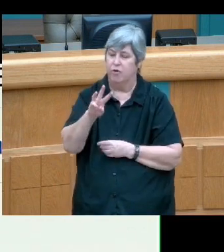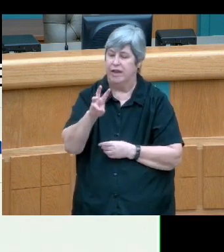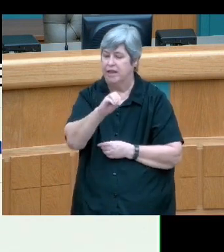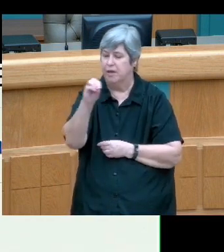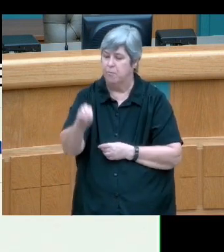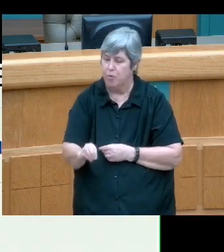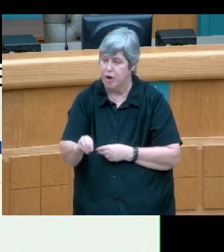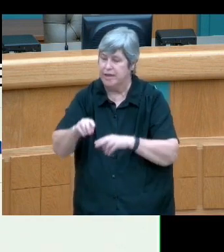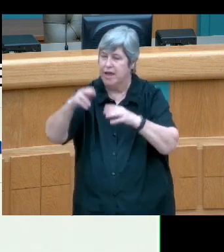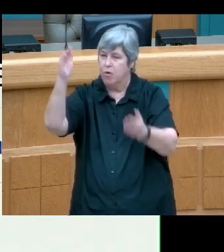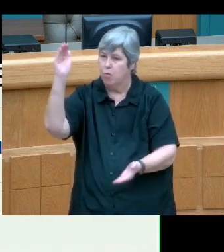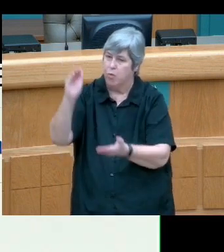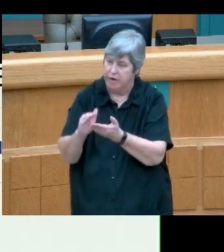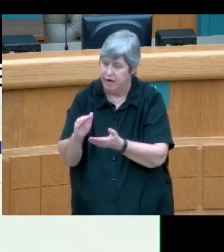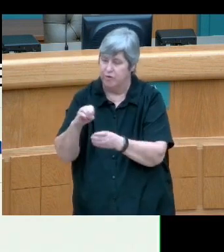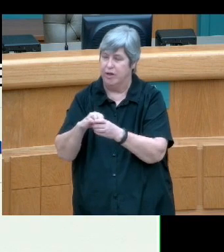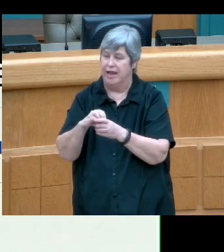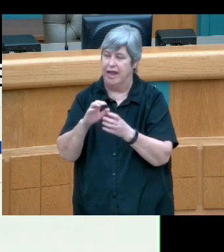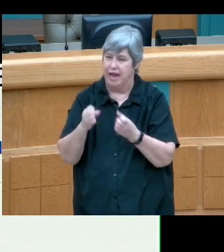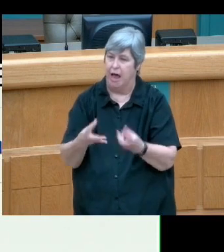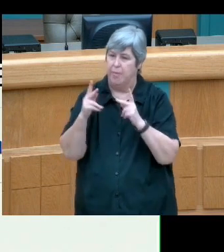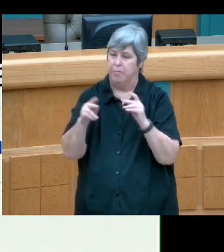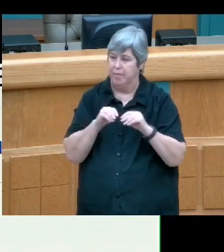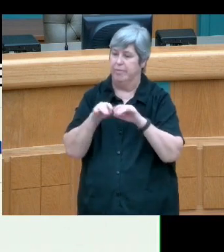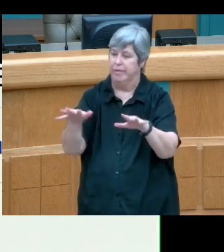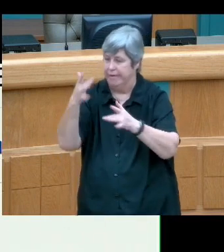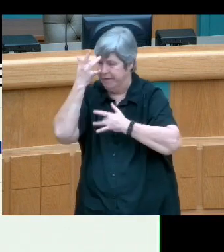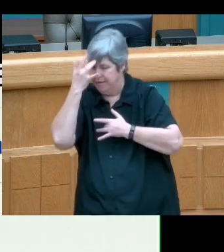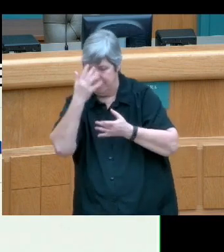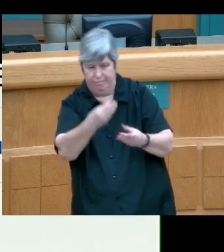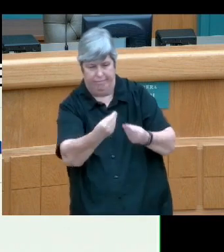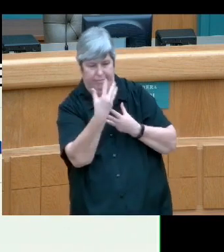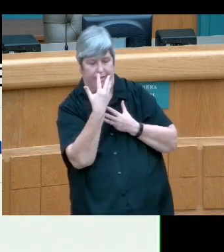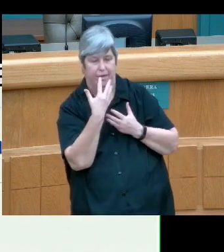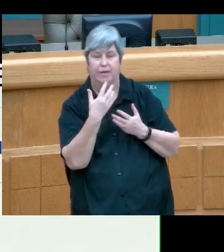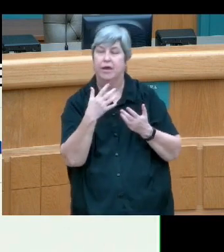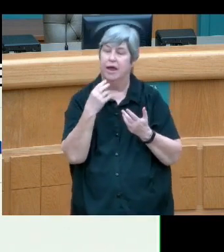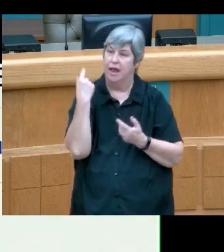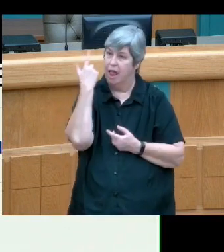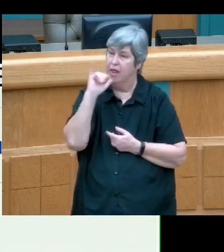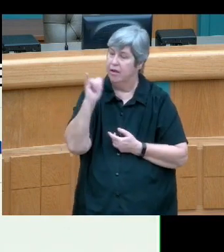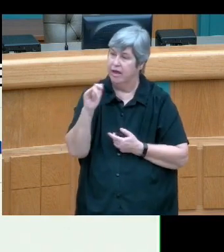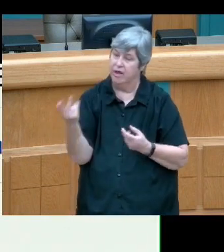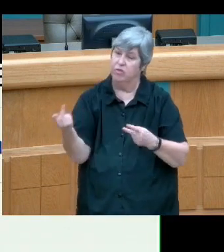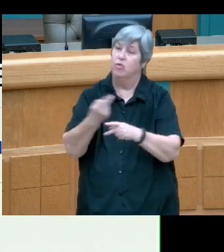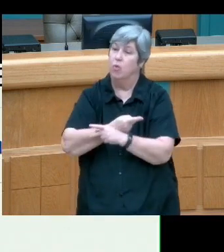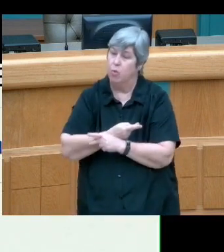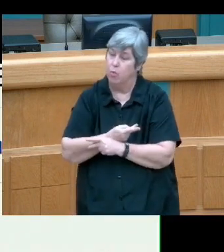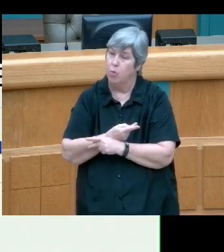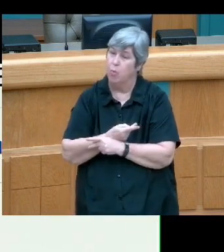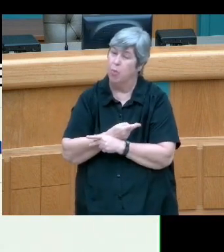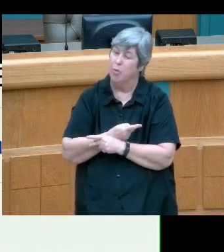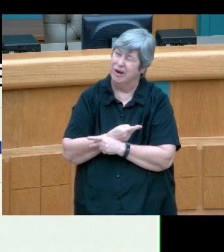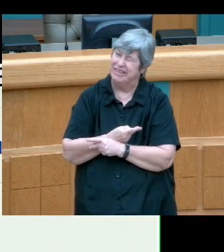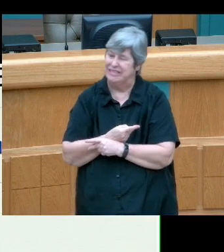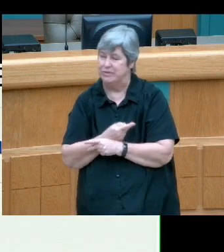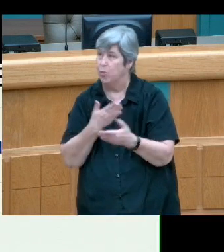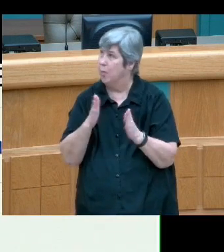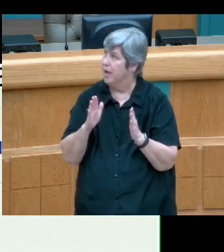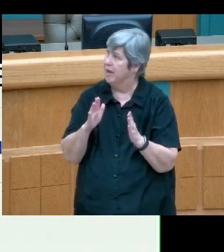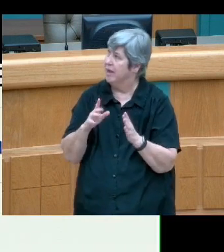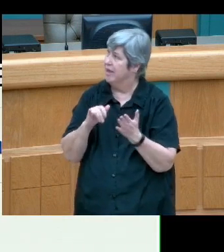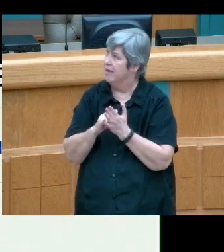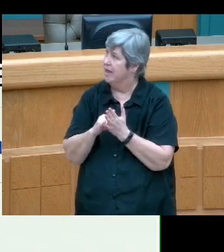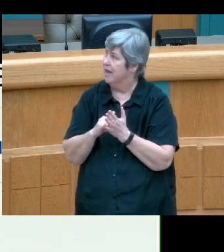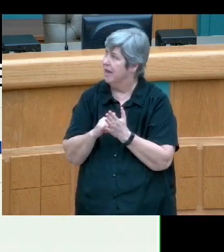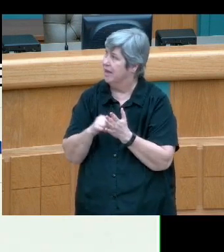that transmission rate. And so it looks like, at least on the worst case scenario side of things within our model right